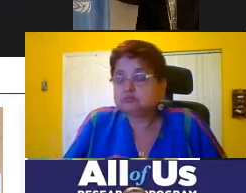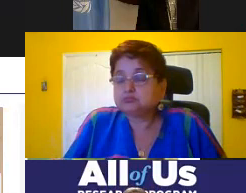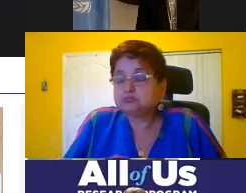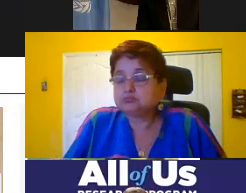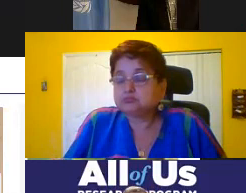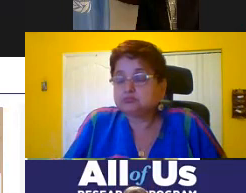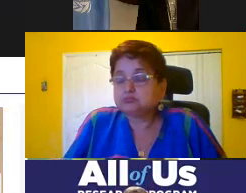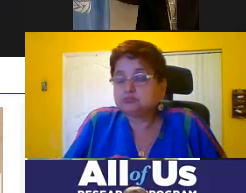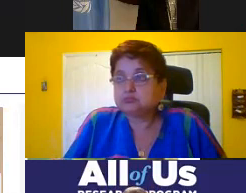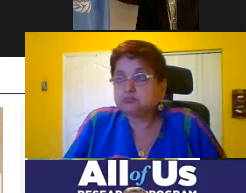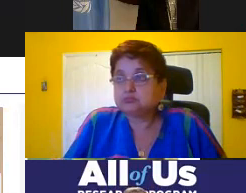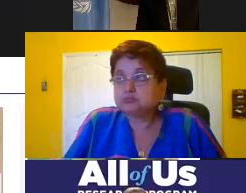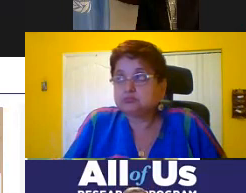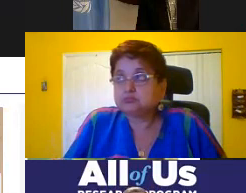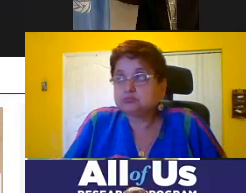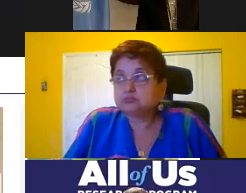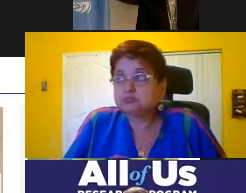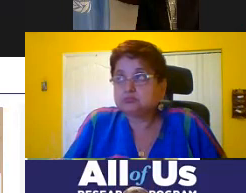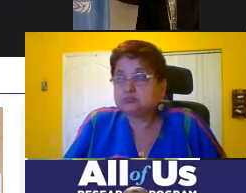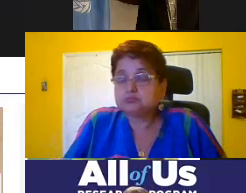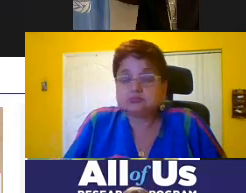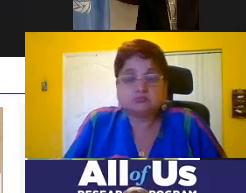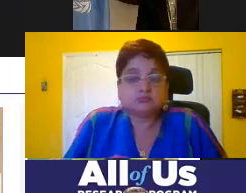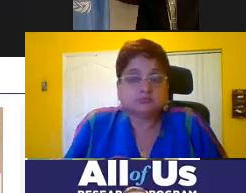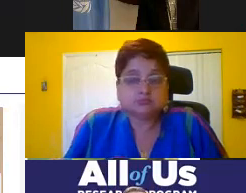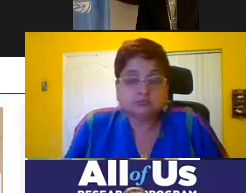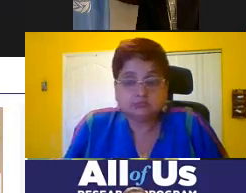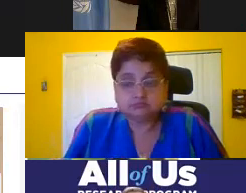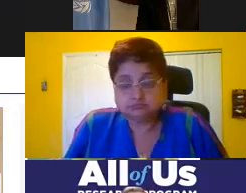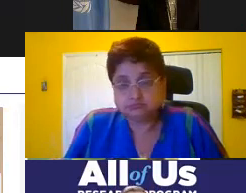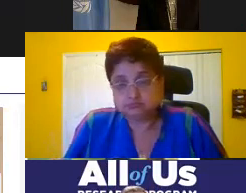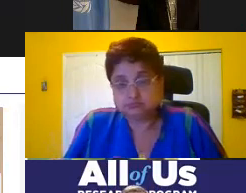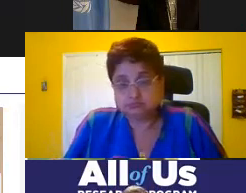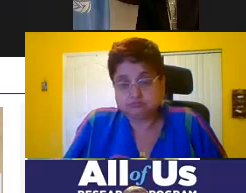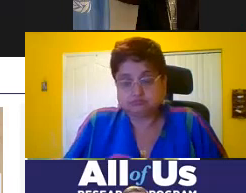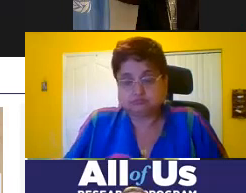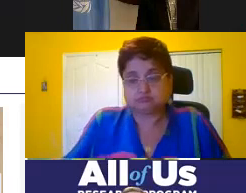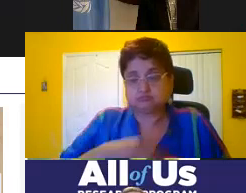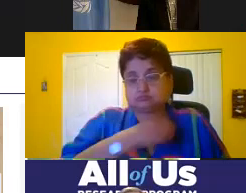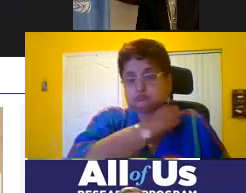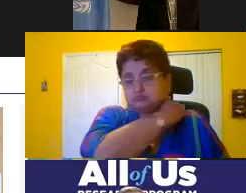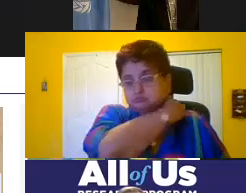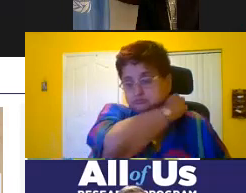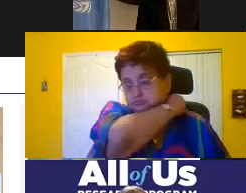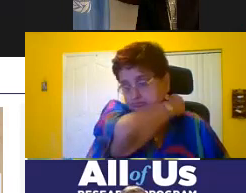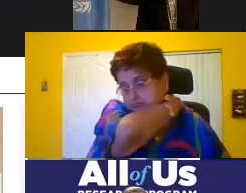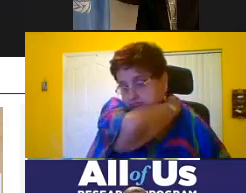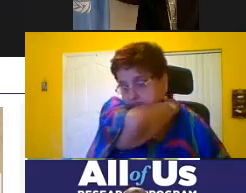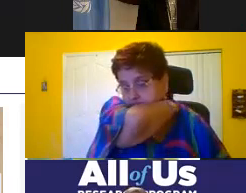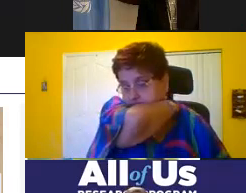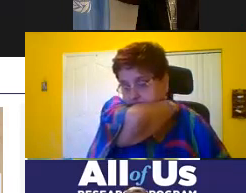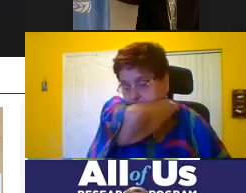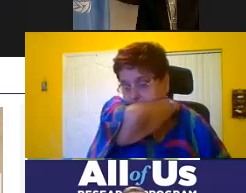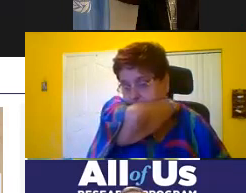And as those of us who have disabilities recognize and understand, if we don't see ourselves in the imaging, we're probably not going to be as inclined to